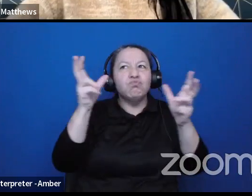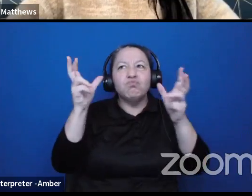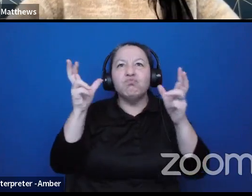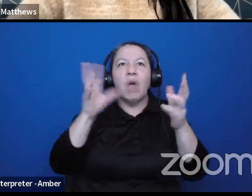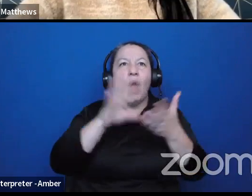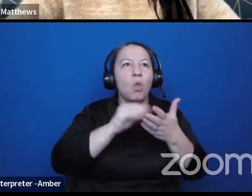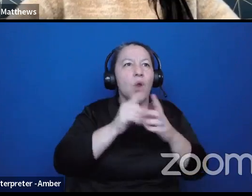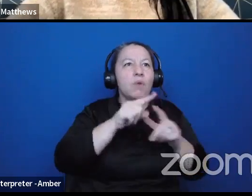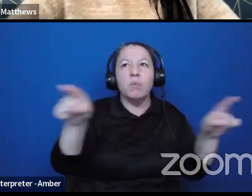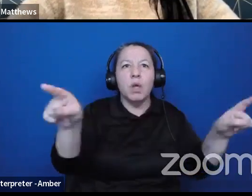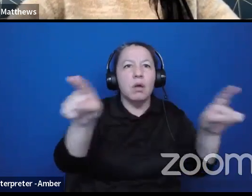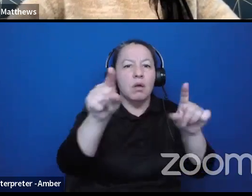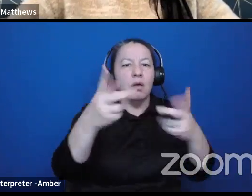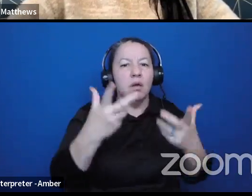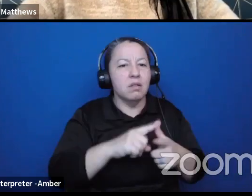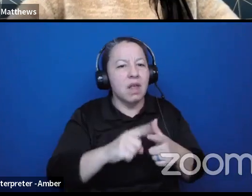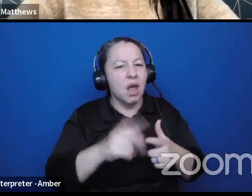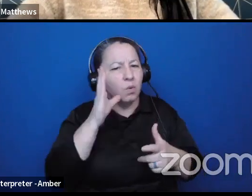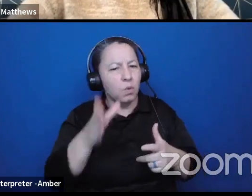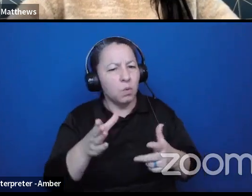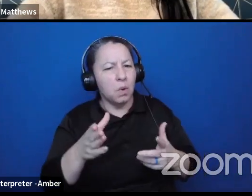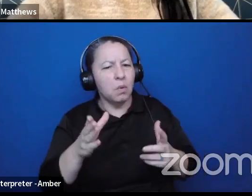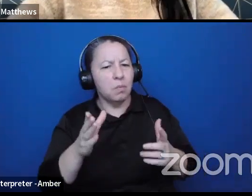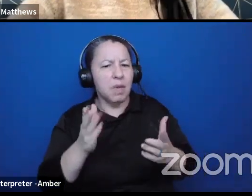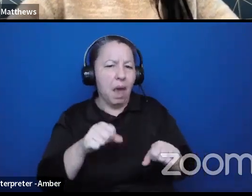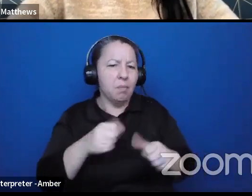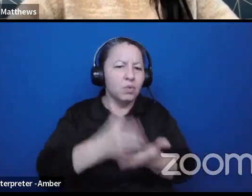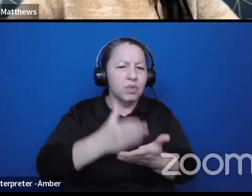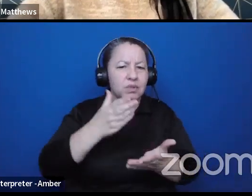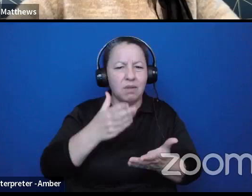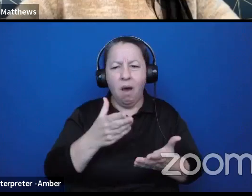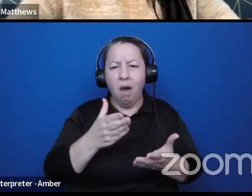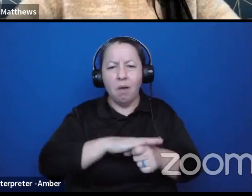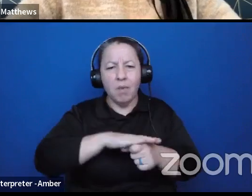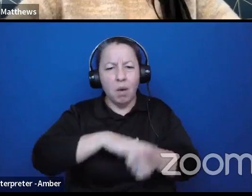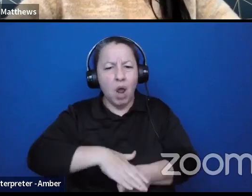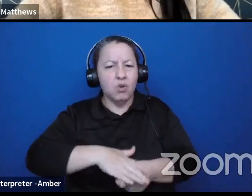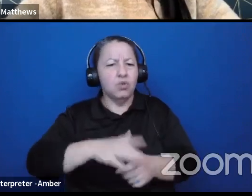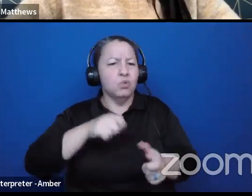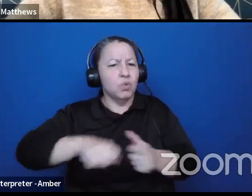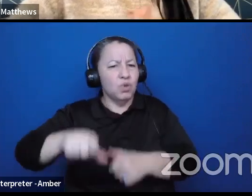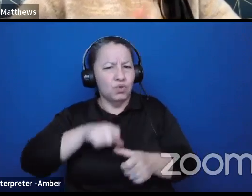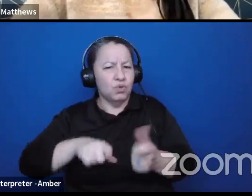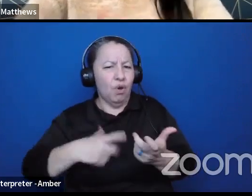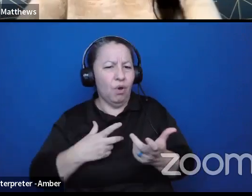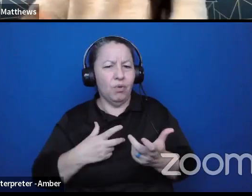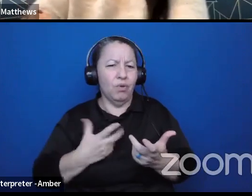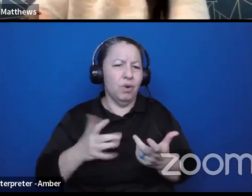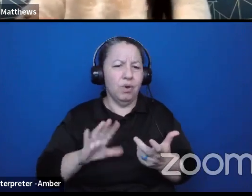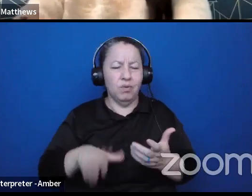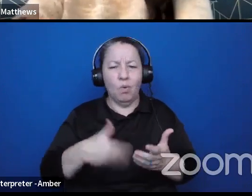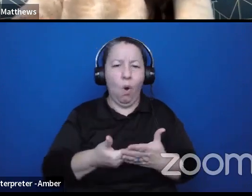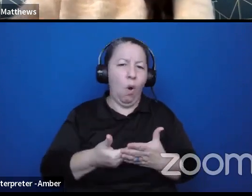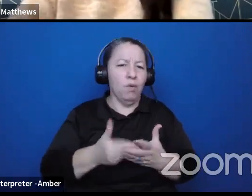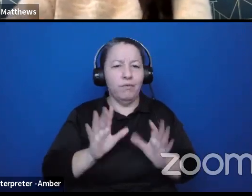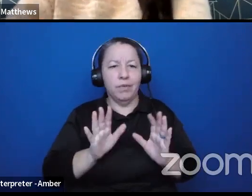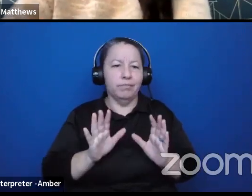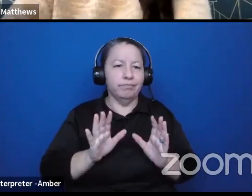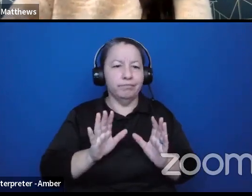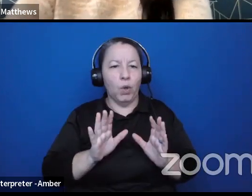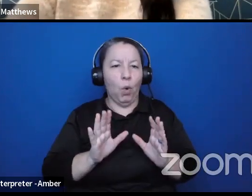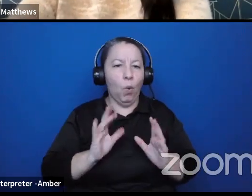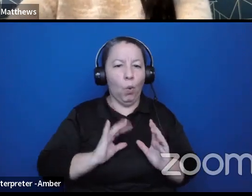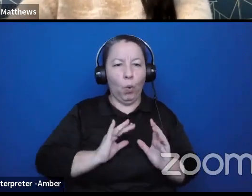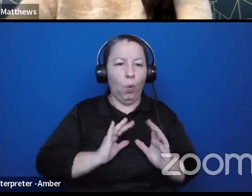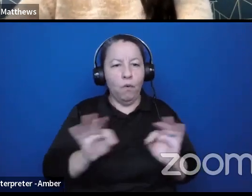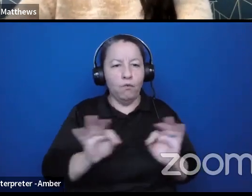stop lateral oppression, crabs in a bucket, and all those like clicky words, right? So Christine,